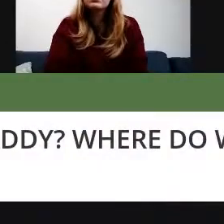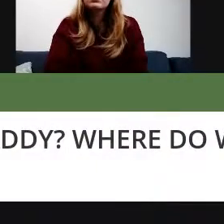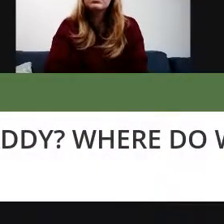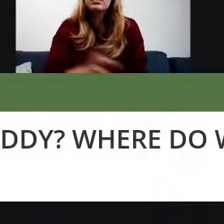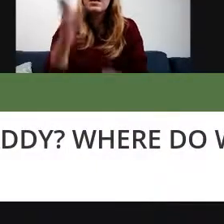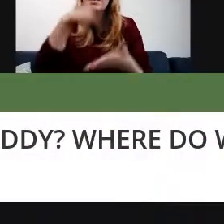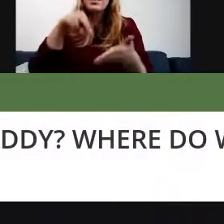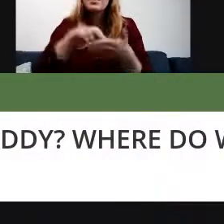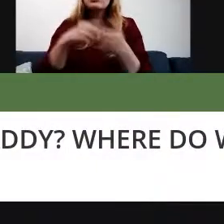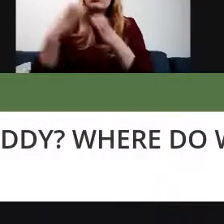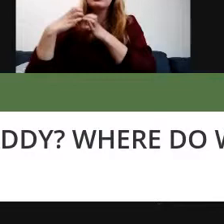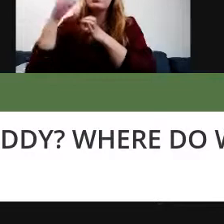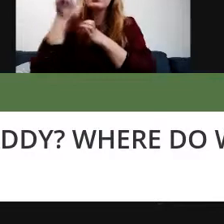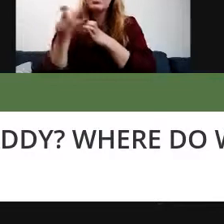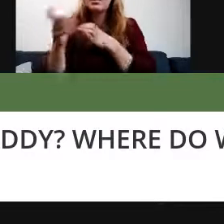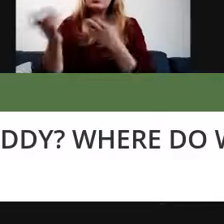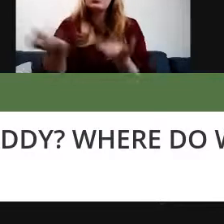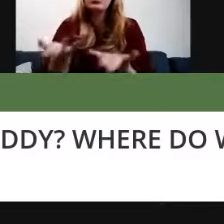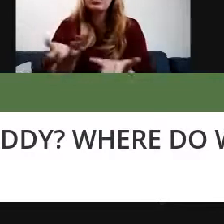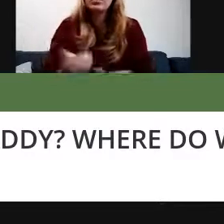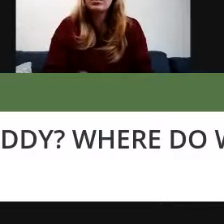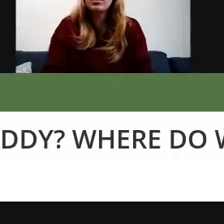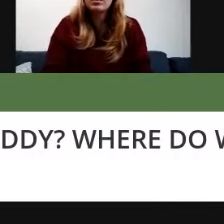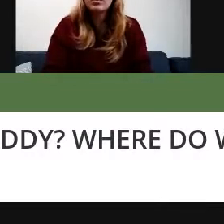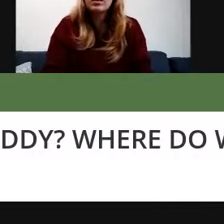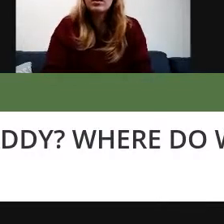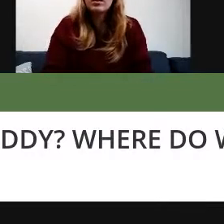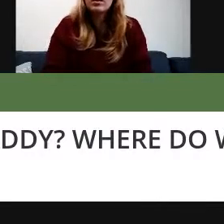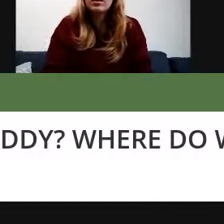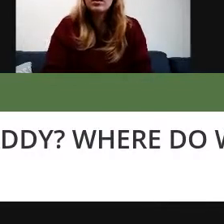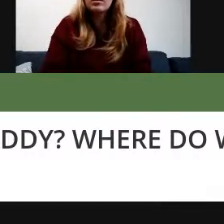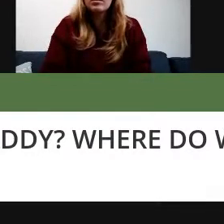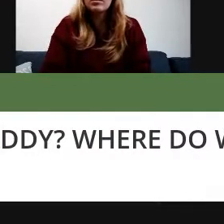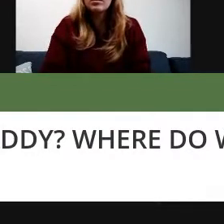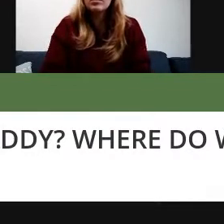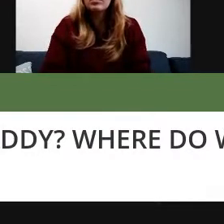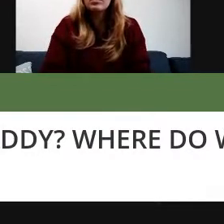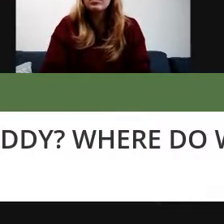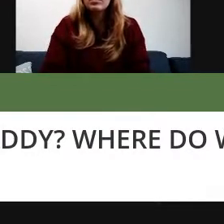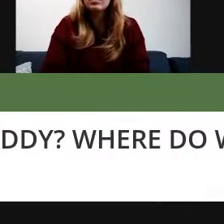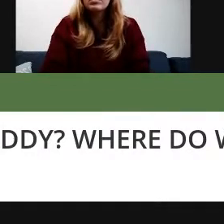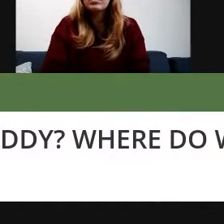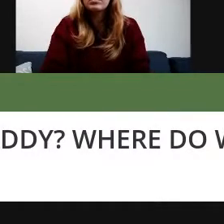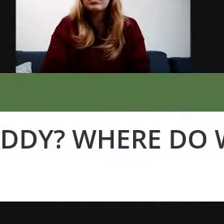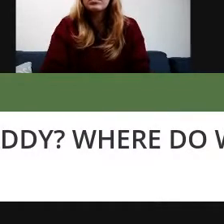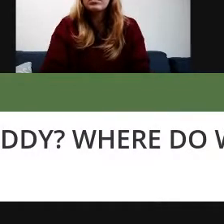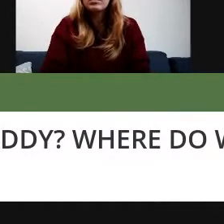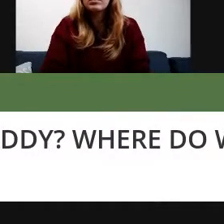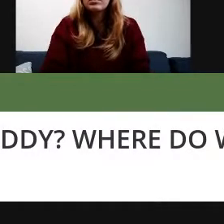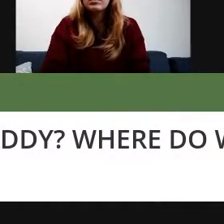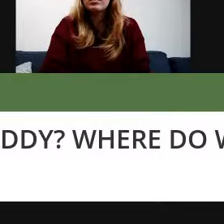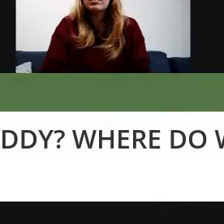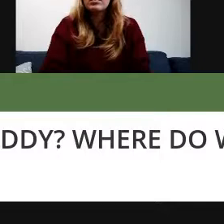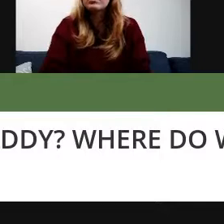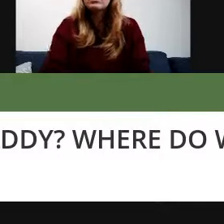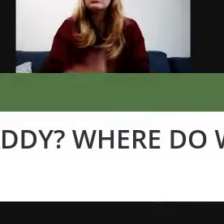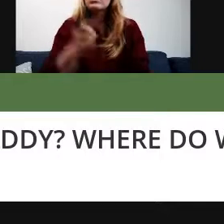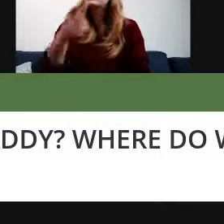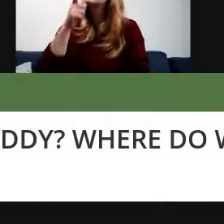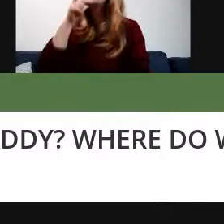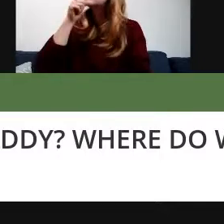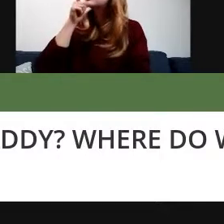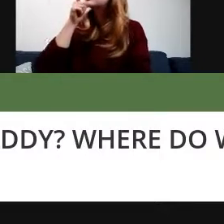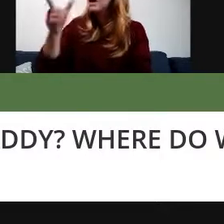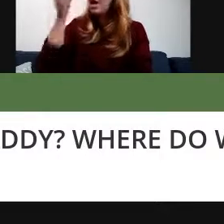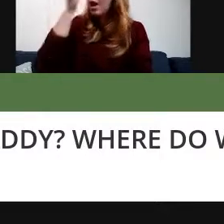caddies. Am I correct in saying it's just a case of notifying Lily that they will be bringing a caddy ahead of time?